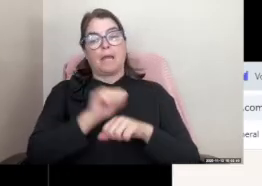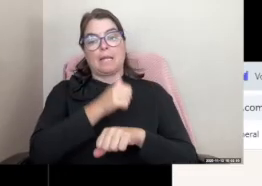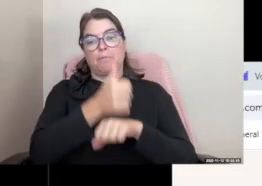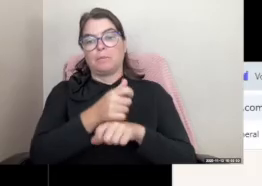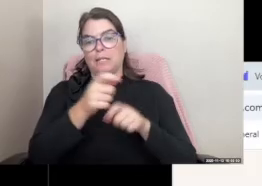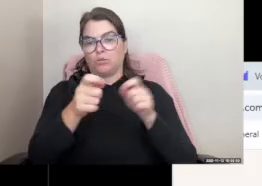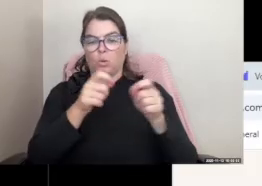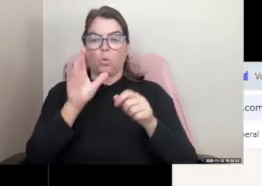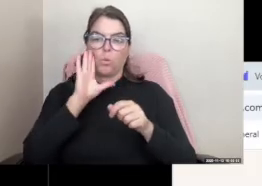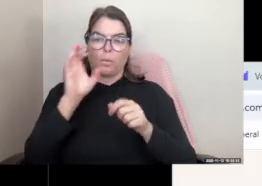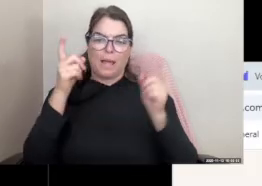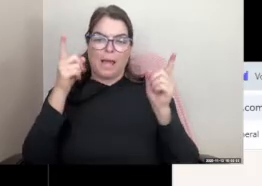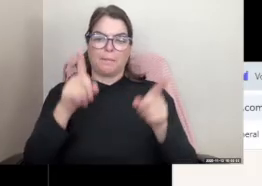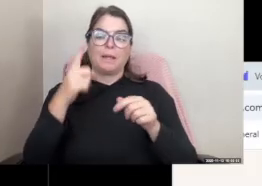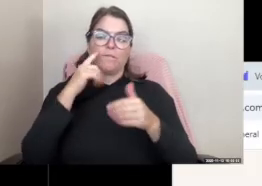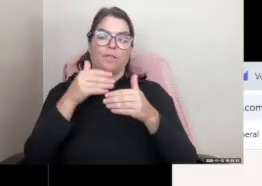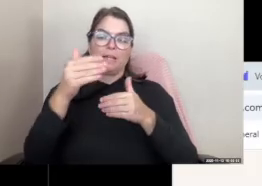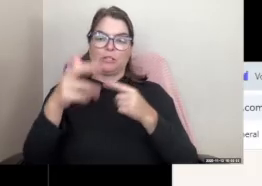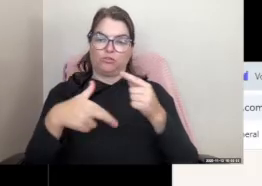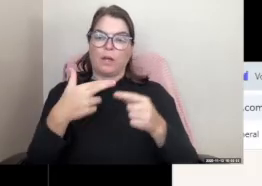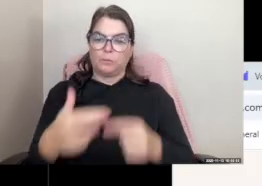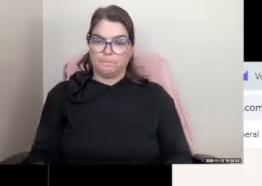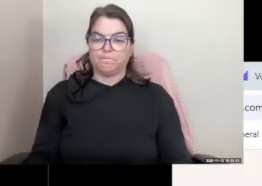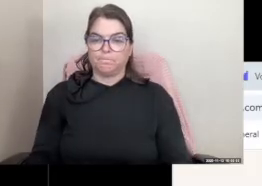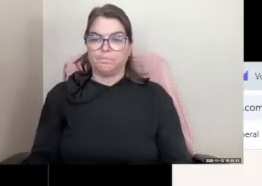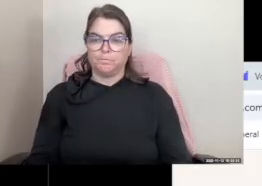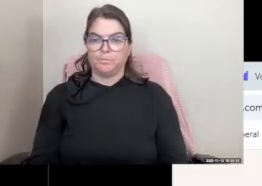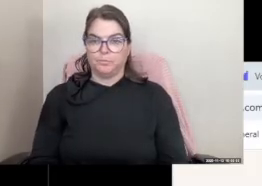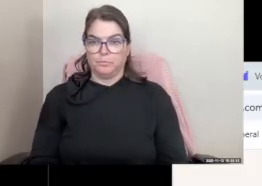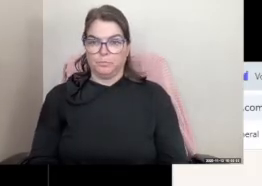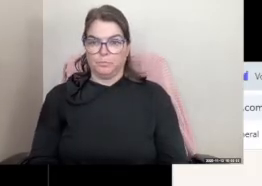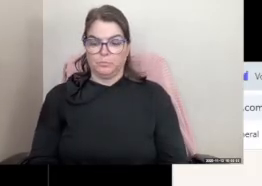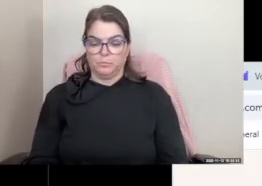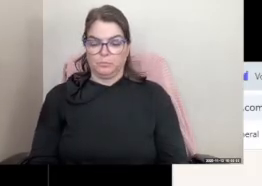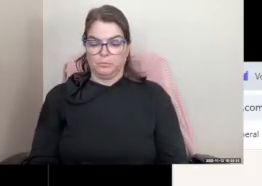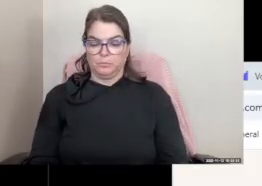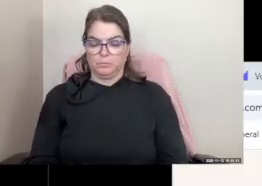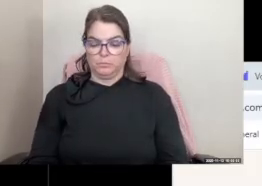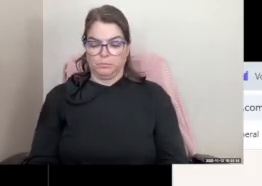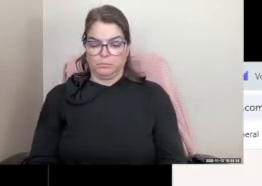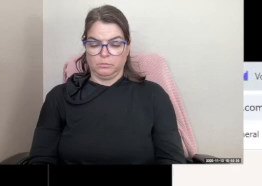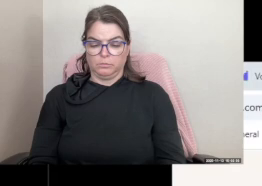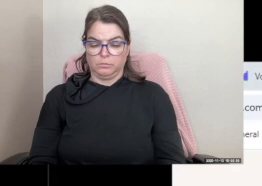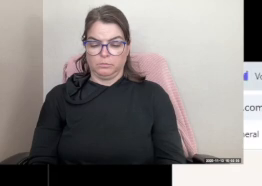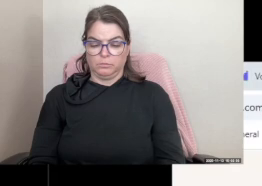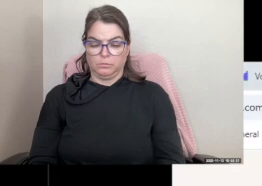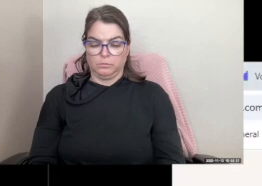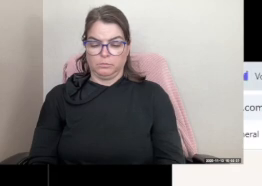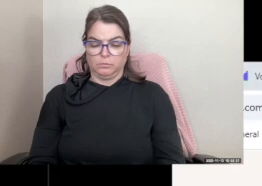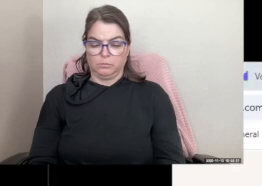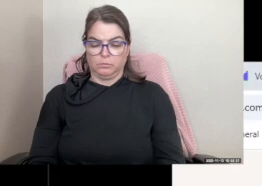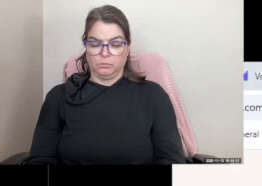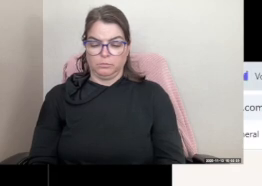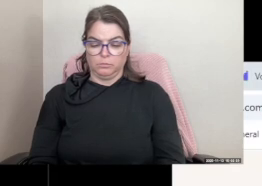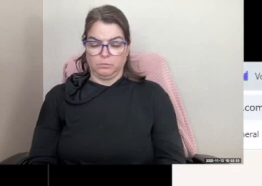keep repeating closure after closure. And that's not the way the program is. It is supposed to be a continuous funding program. So I'd love to make